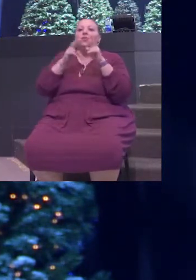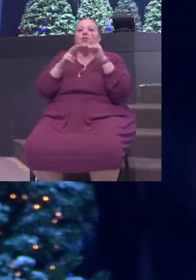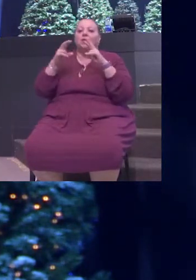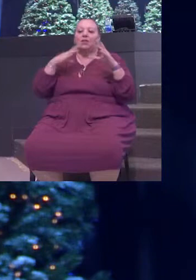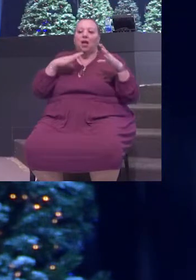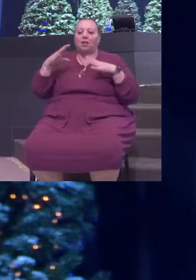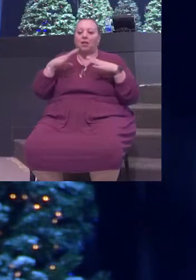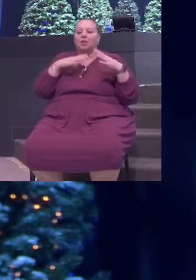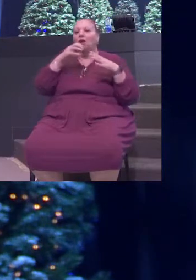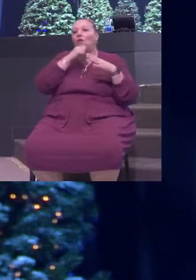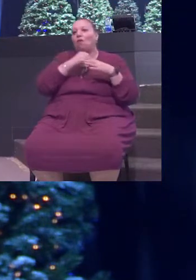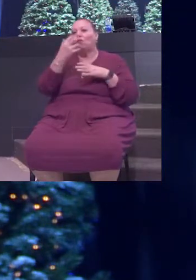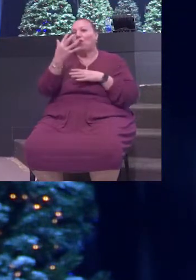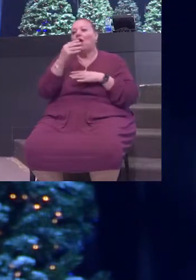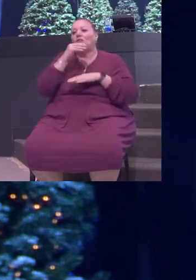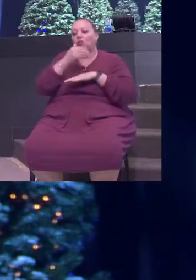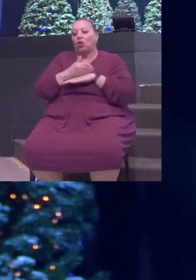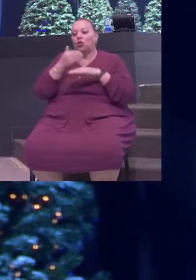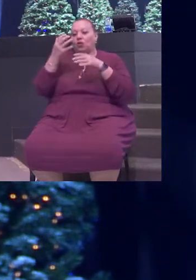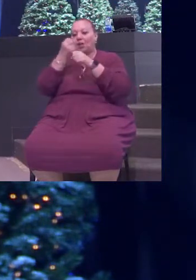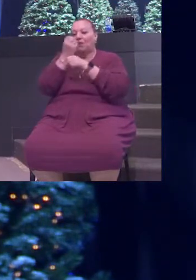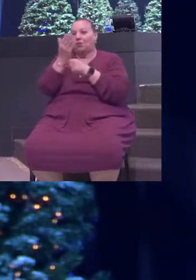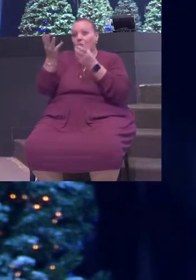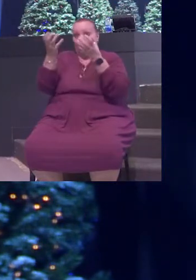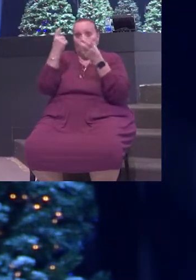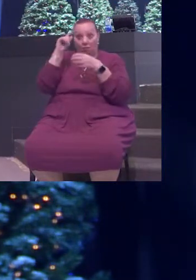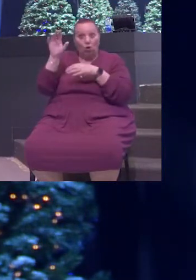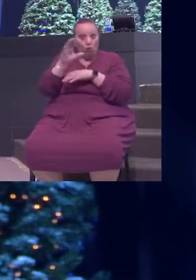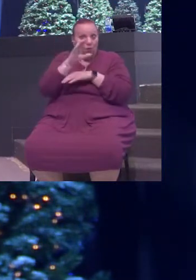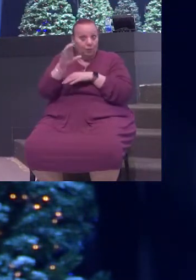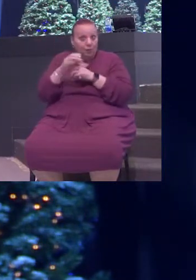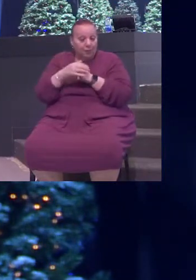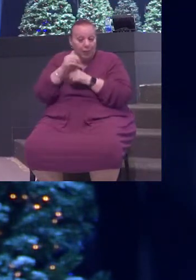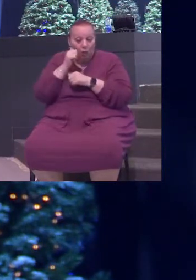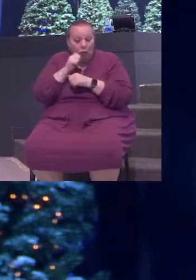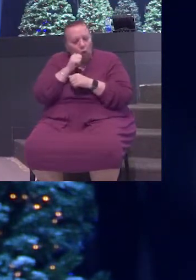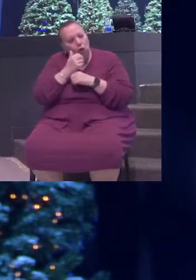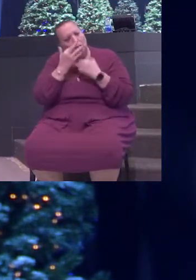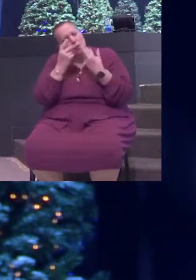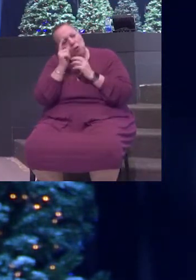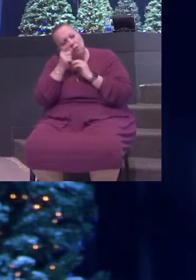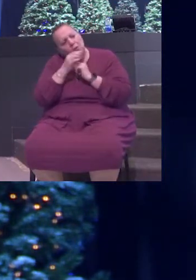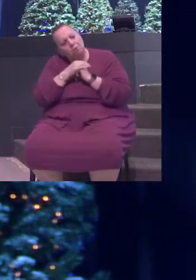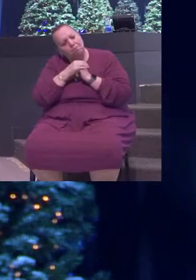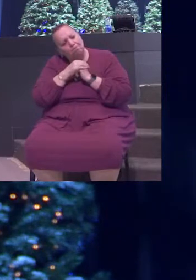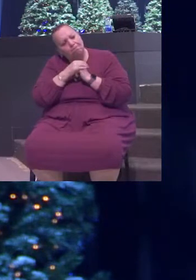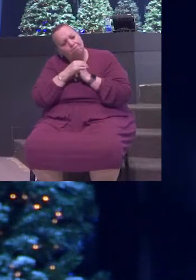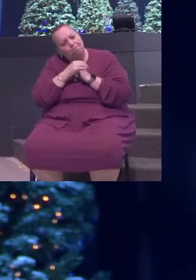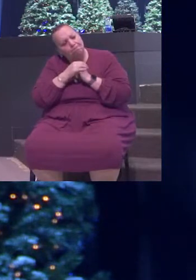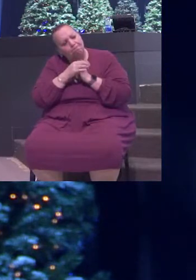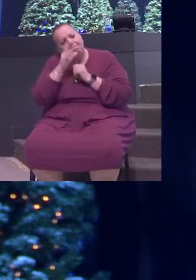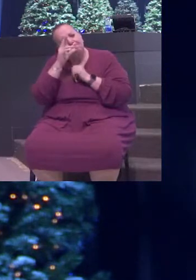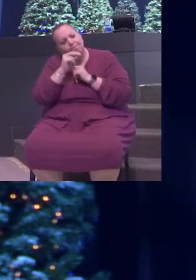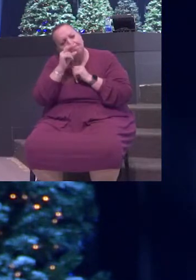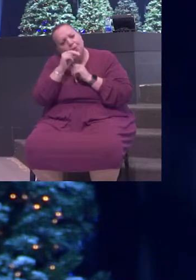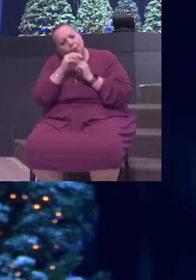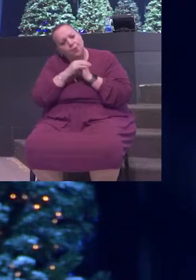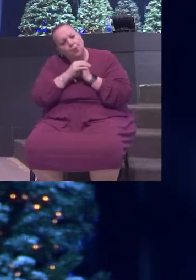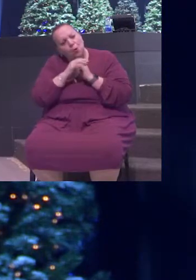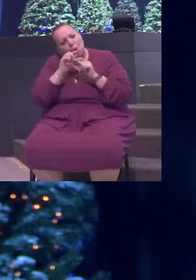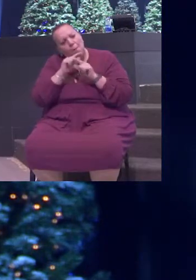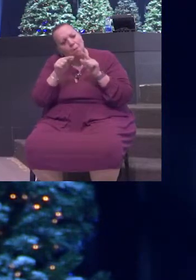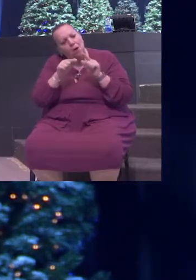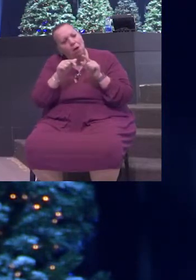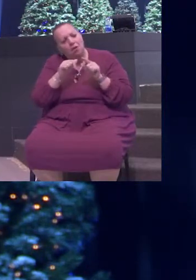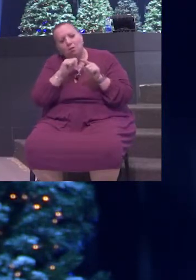five-year-old daughter if she got everything that she wanted for Christmas. And the little girl paused for a moment and she goes, "No, but